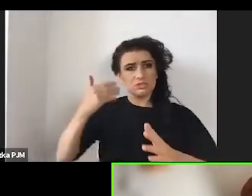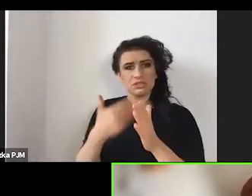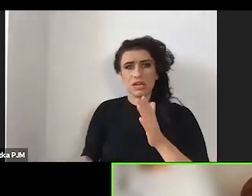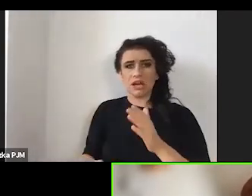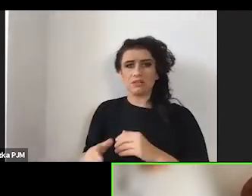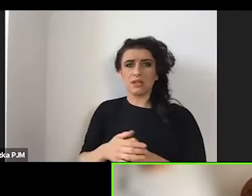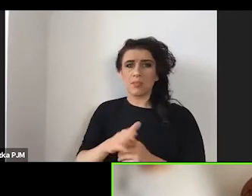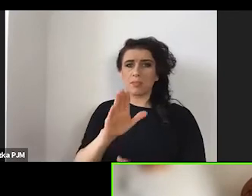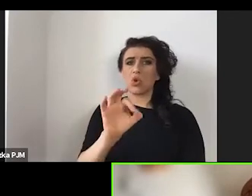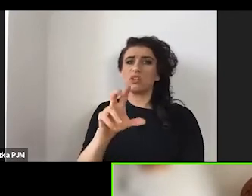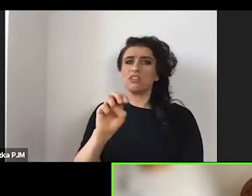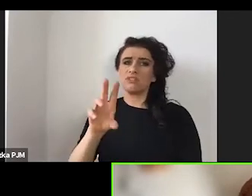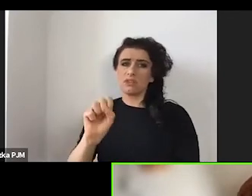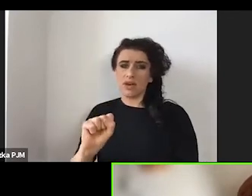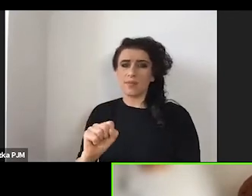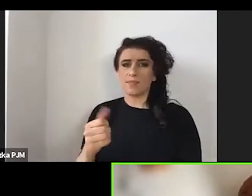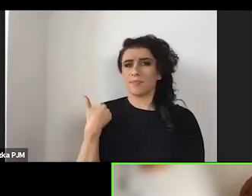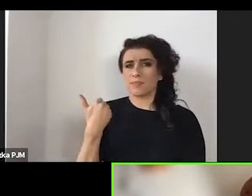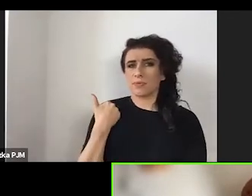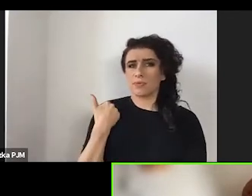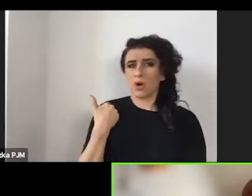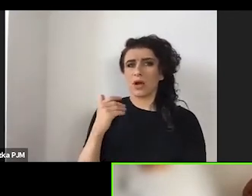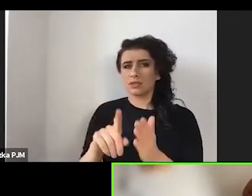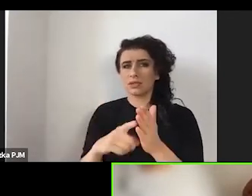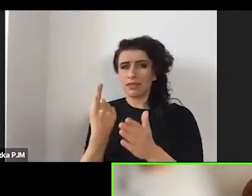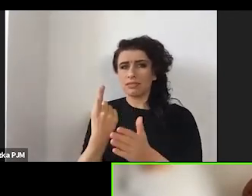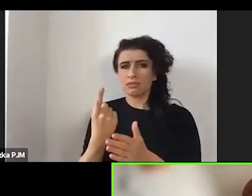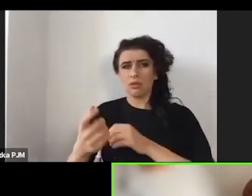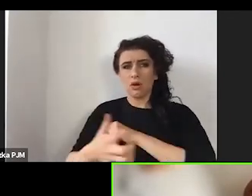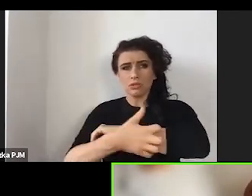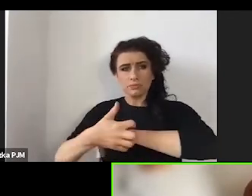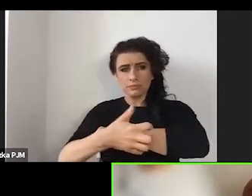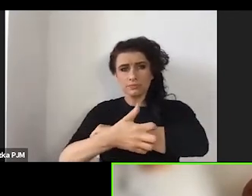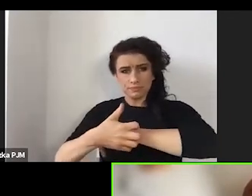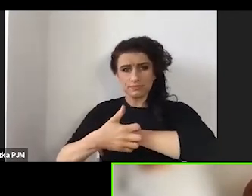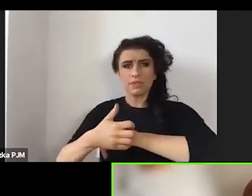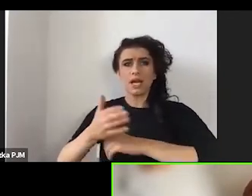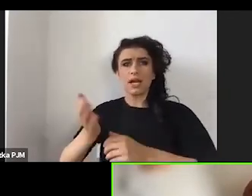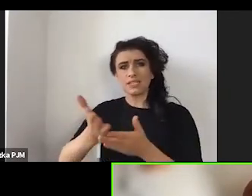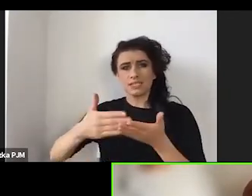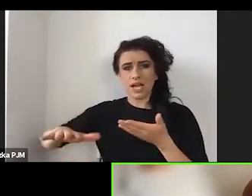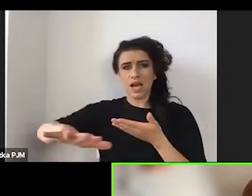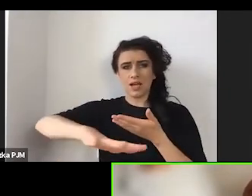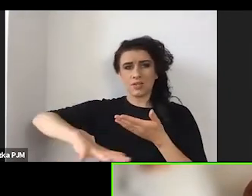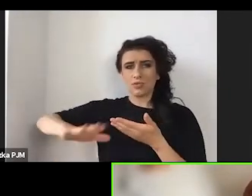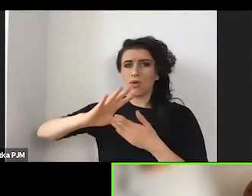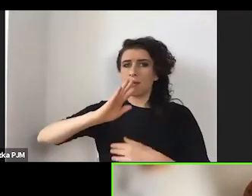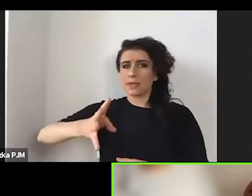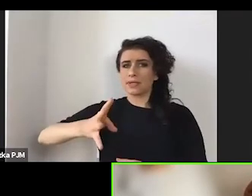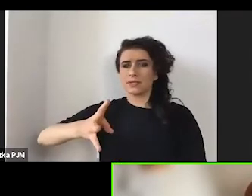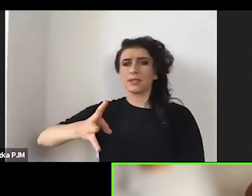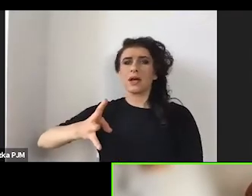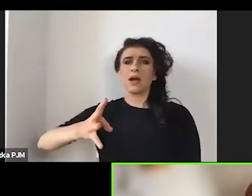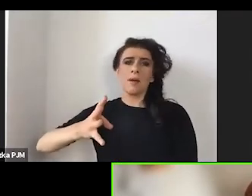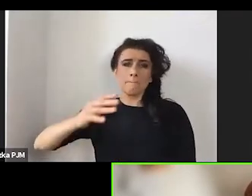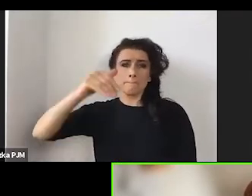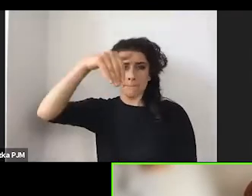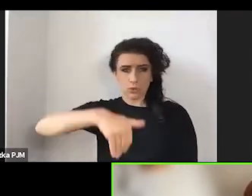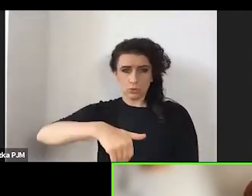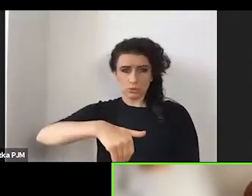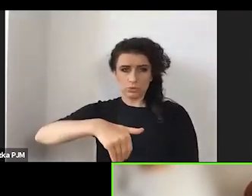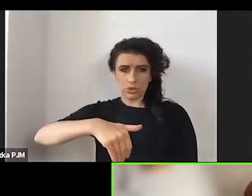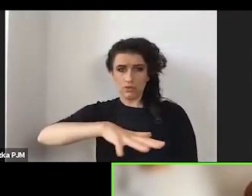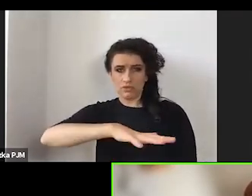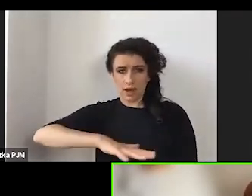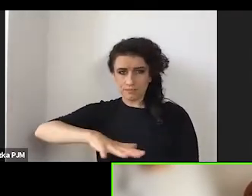America. And now with the pandemic, it has increased a lot. Like even the UN said that we are not